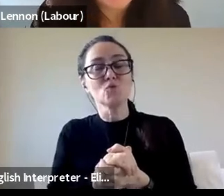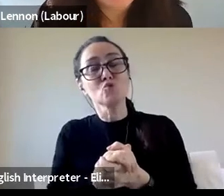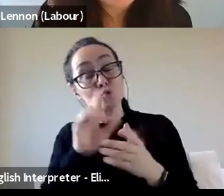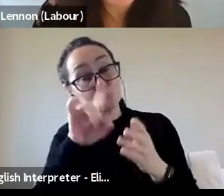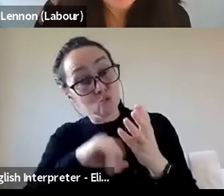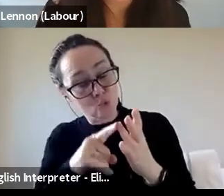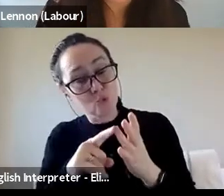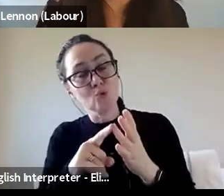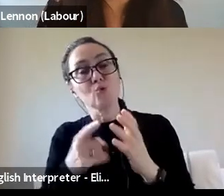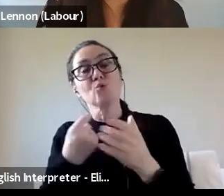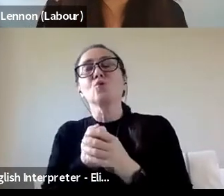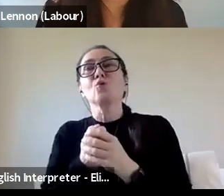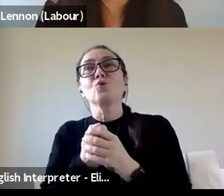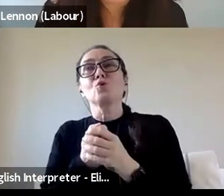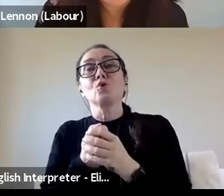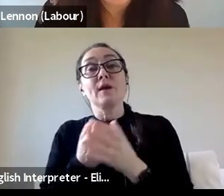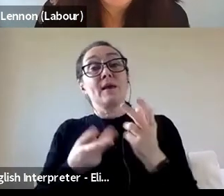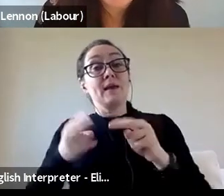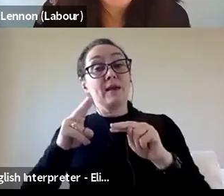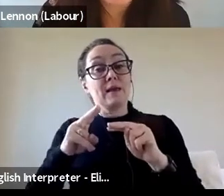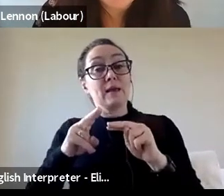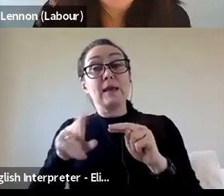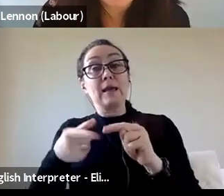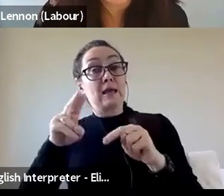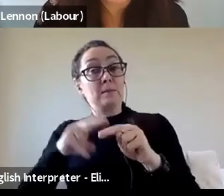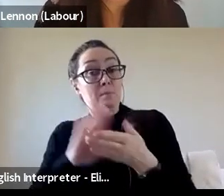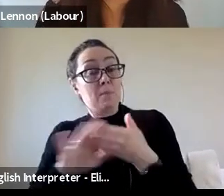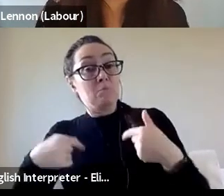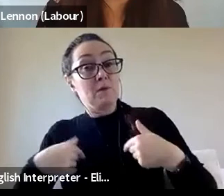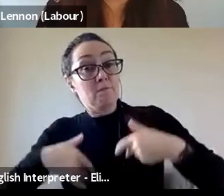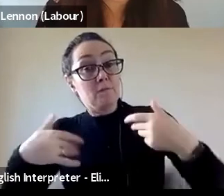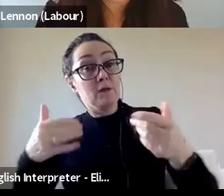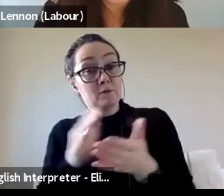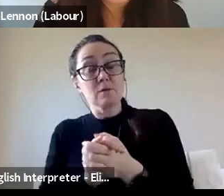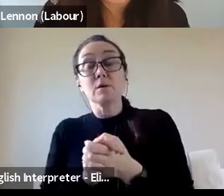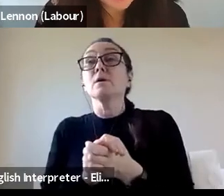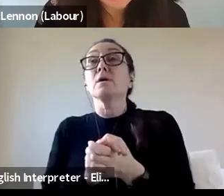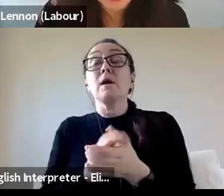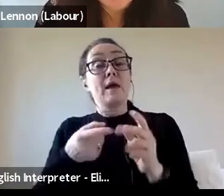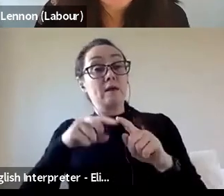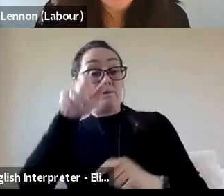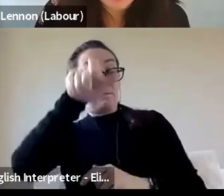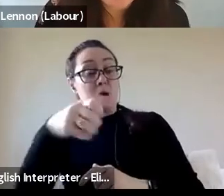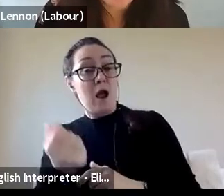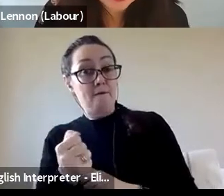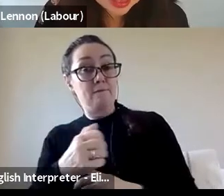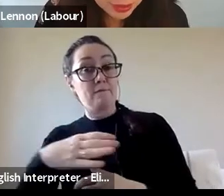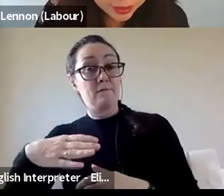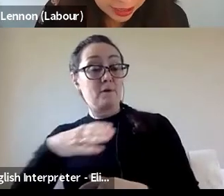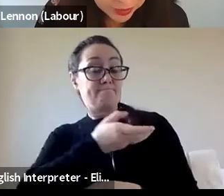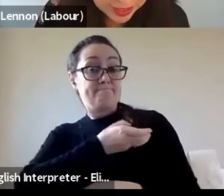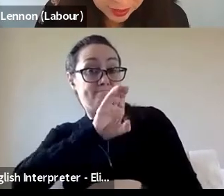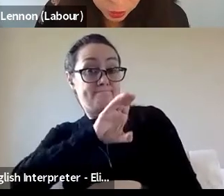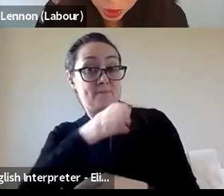free rail travel? I do believe there should be parity there. It's Scottish Labour policy to nationalise the